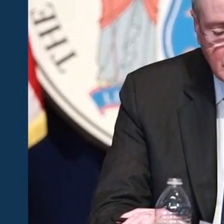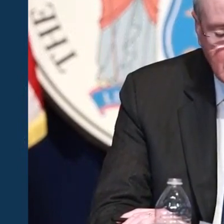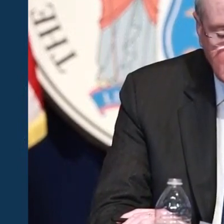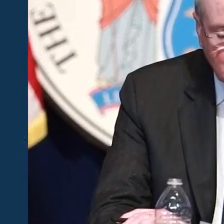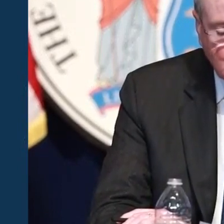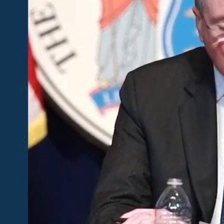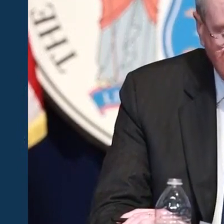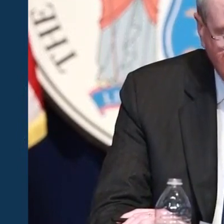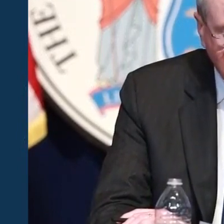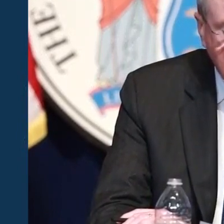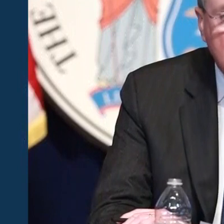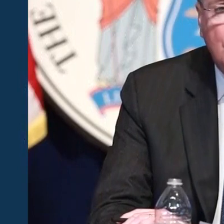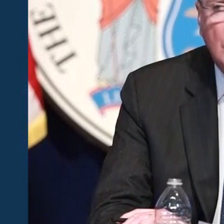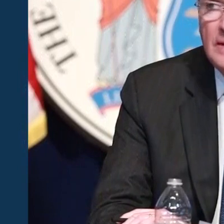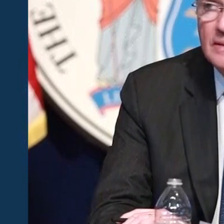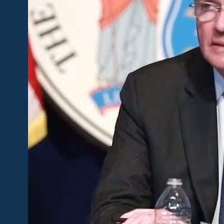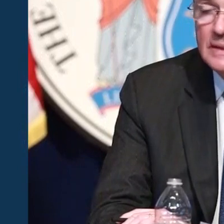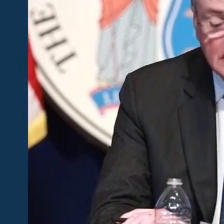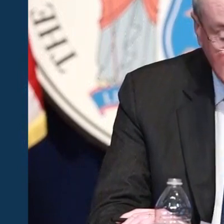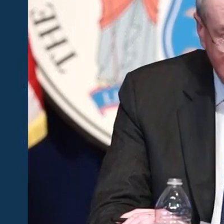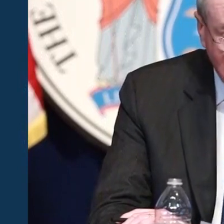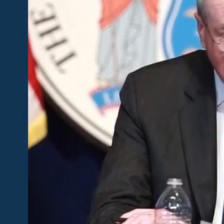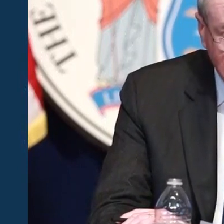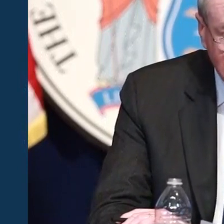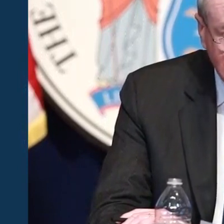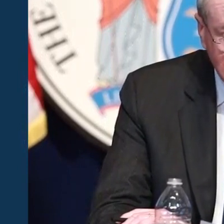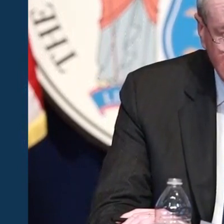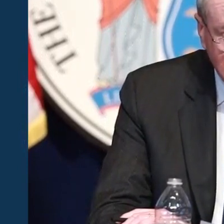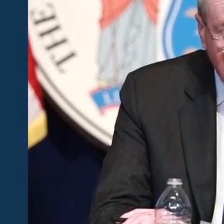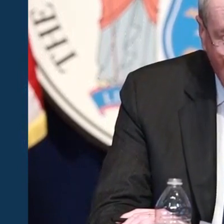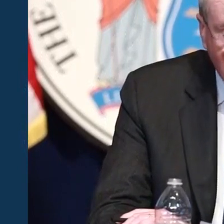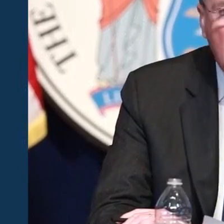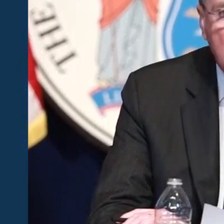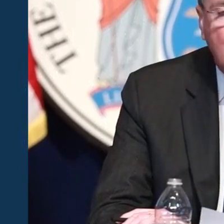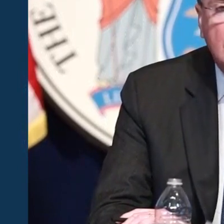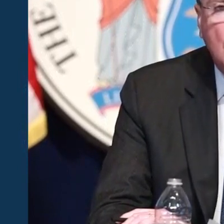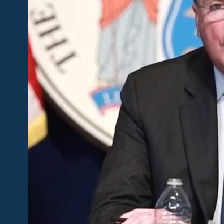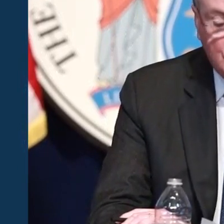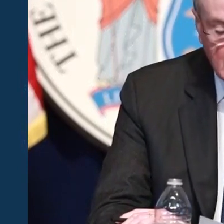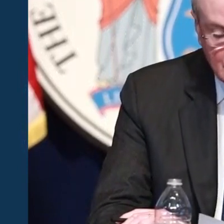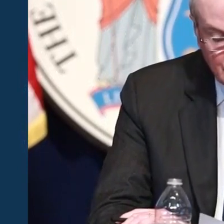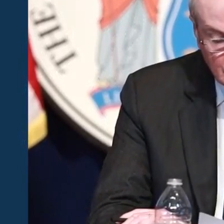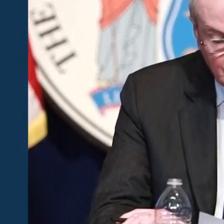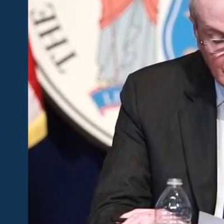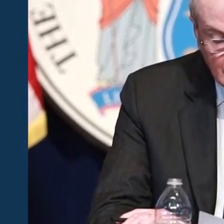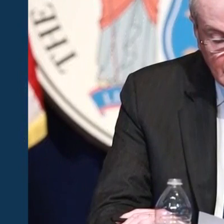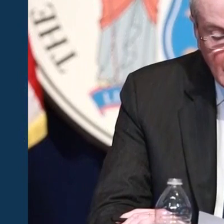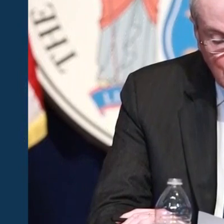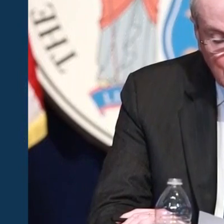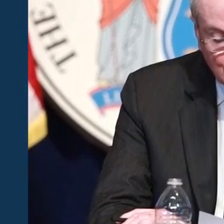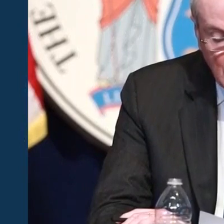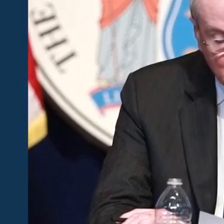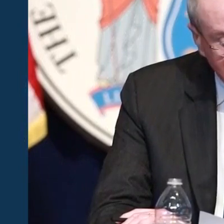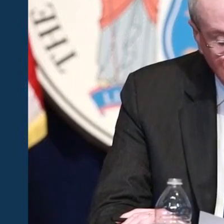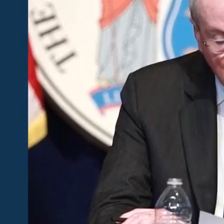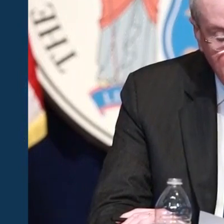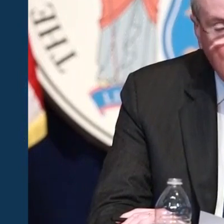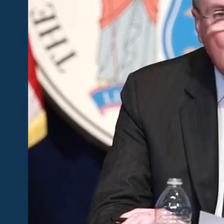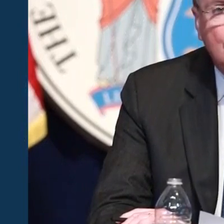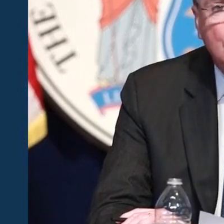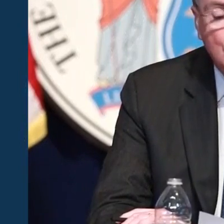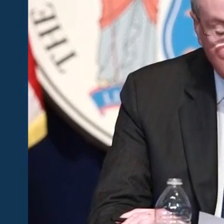2,400 stories that we could sit here and tell. We honor every lost life, and we will do everything